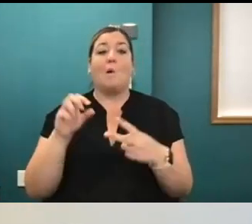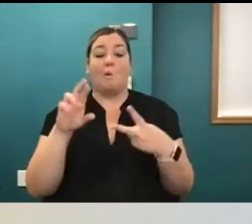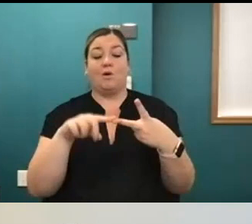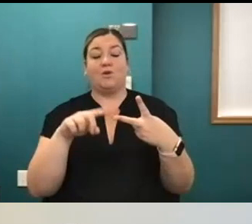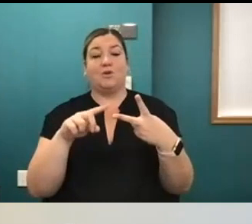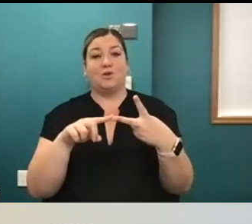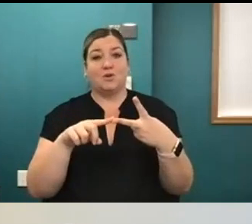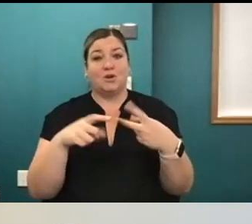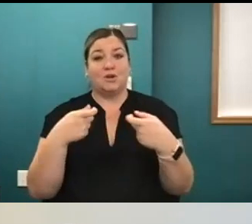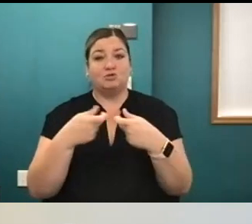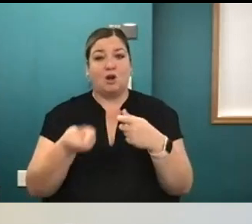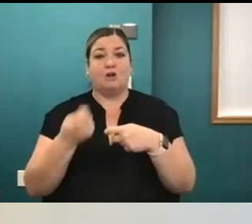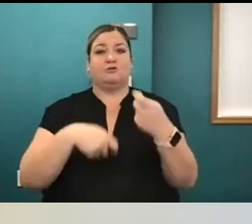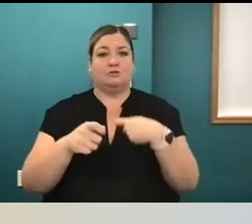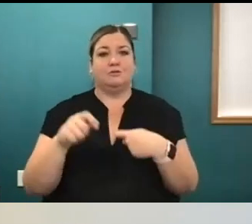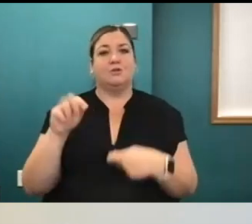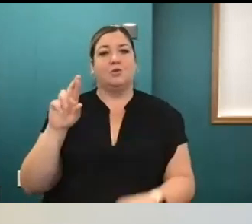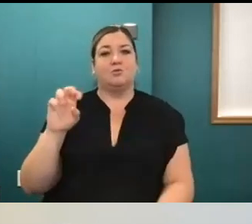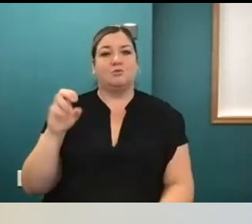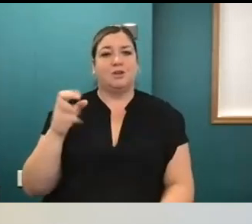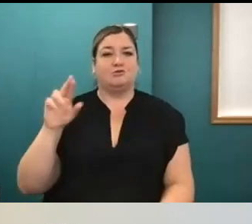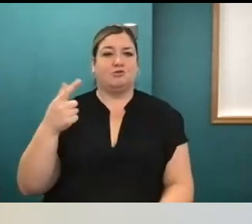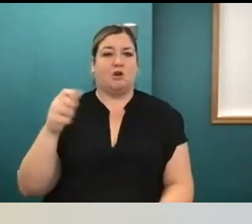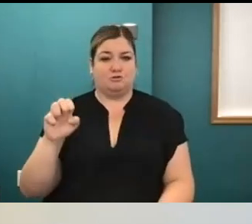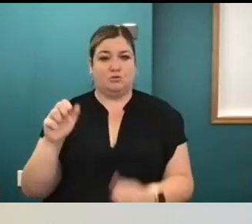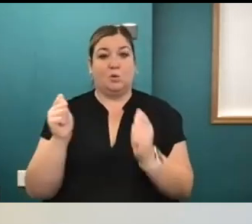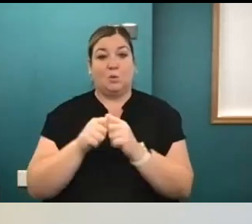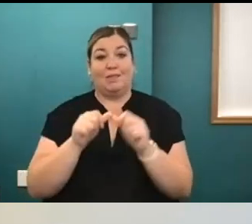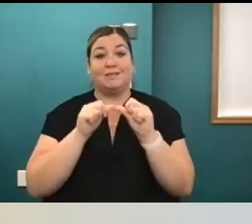well. With a standard battery, you get up to 10 hours. With a